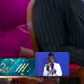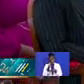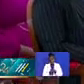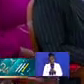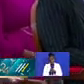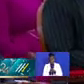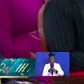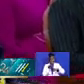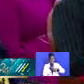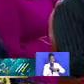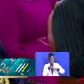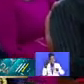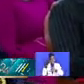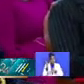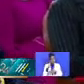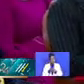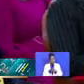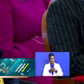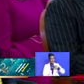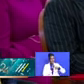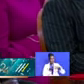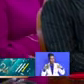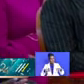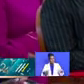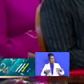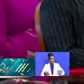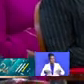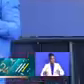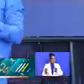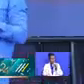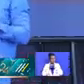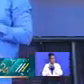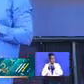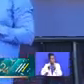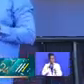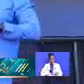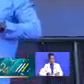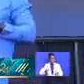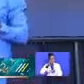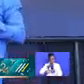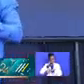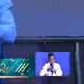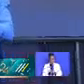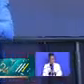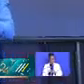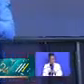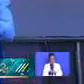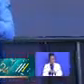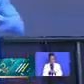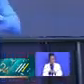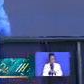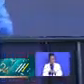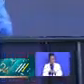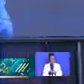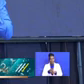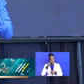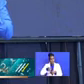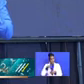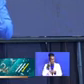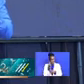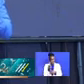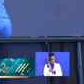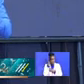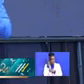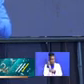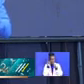because when God called people together in the Kingdom you you have to